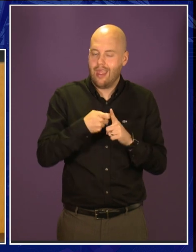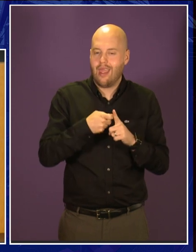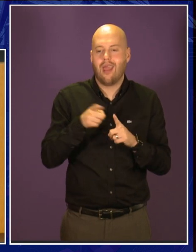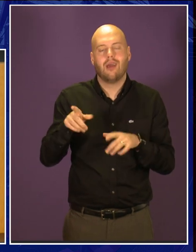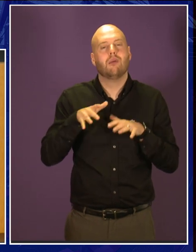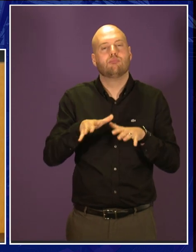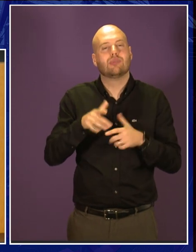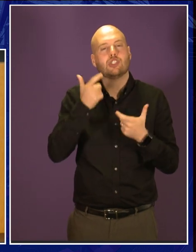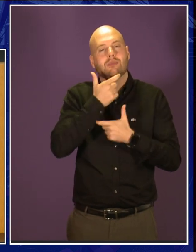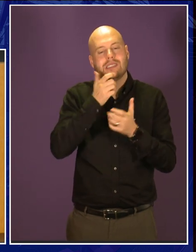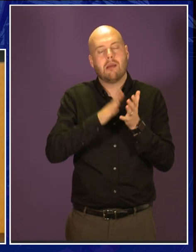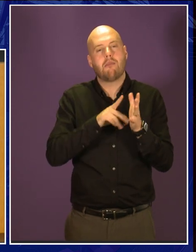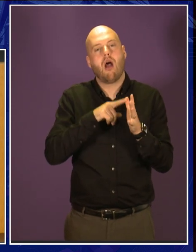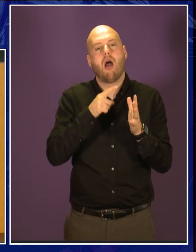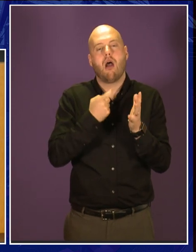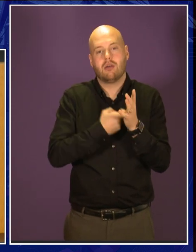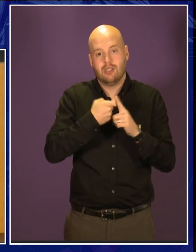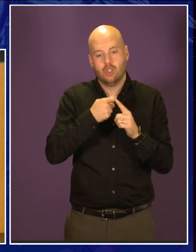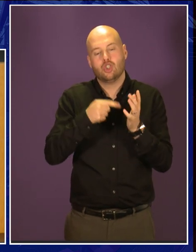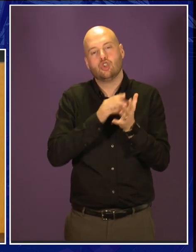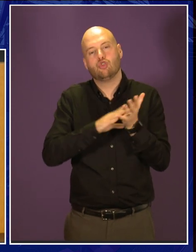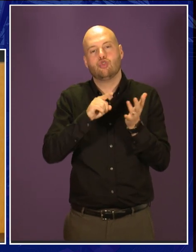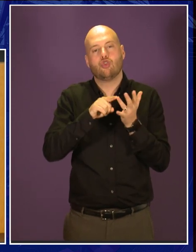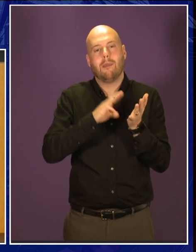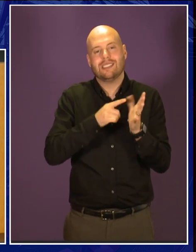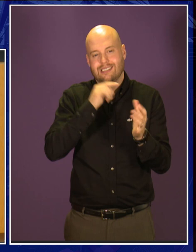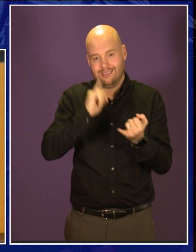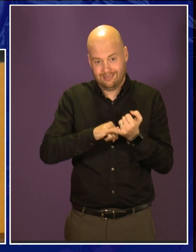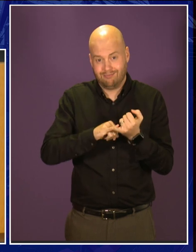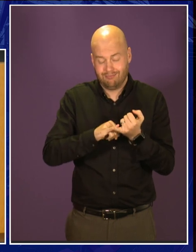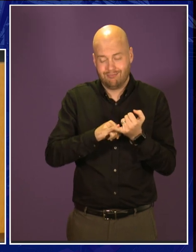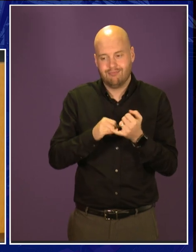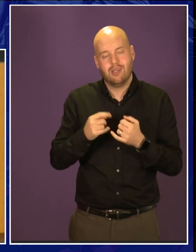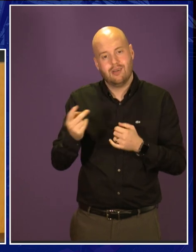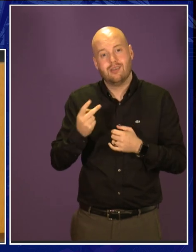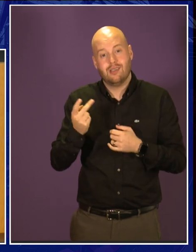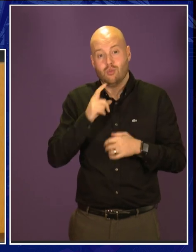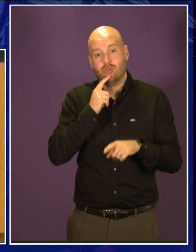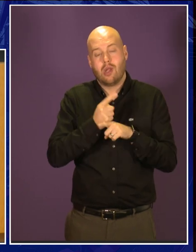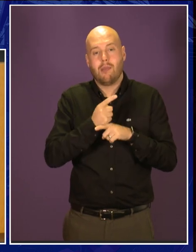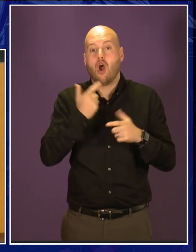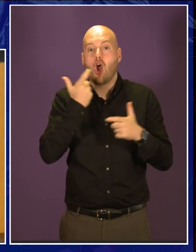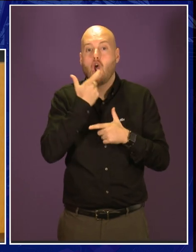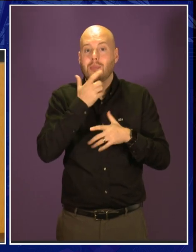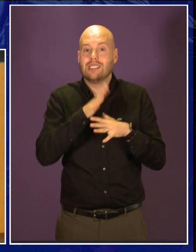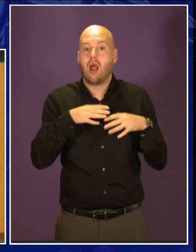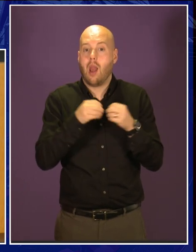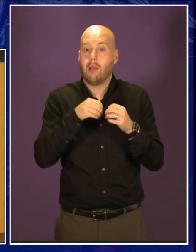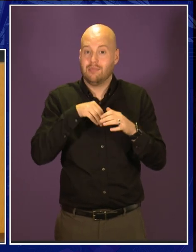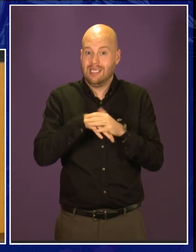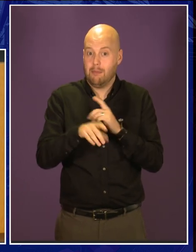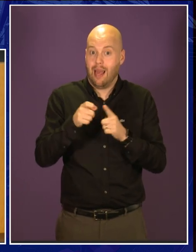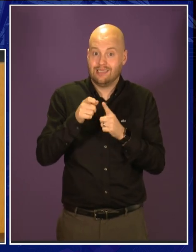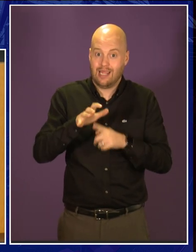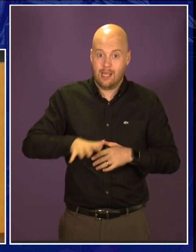Thomas. We did a show called Showtime from the Frontline. It's a story about the comedy club in Palestine. The funny thing,